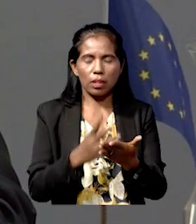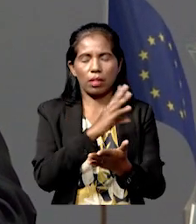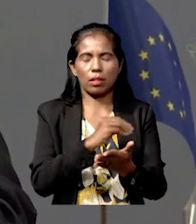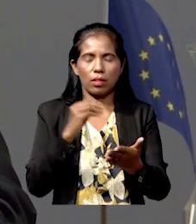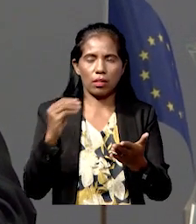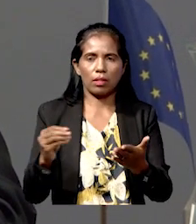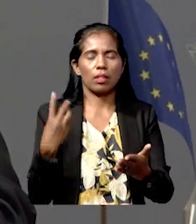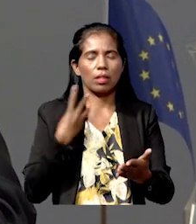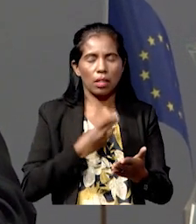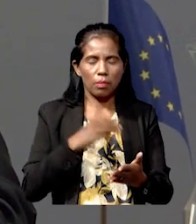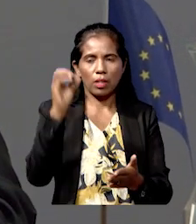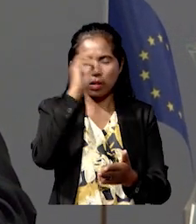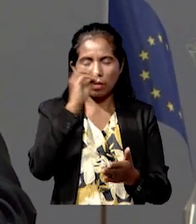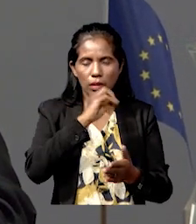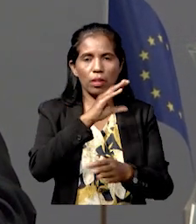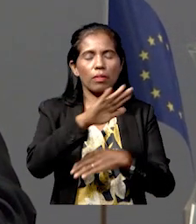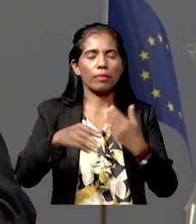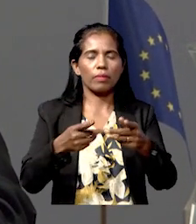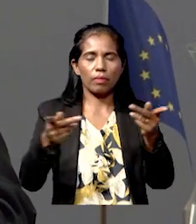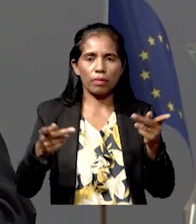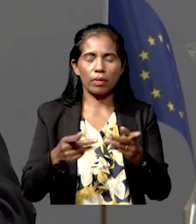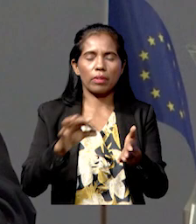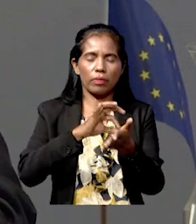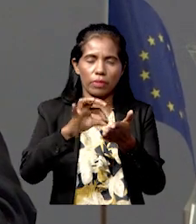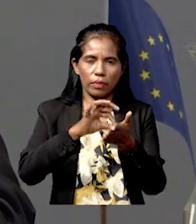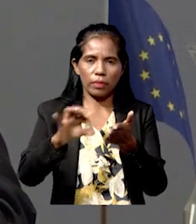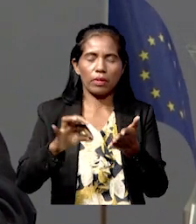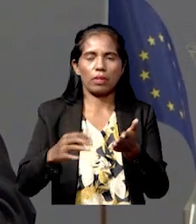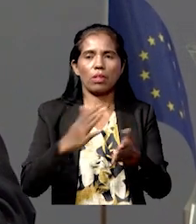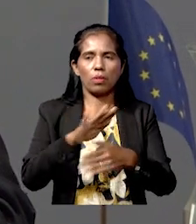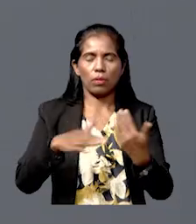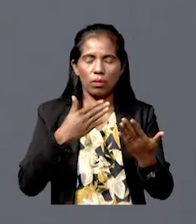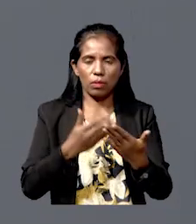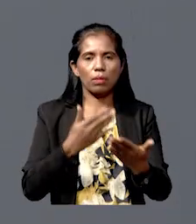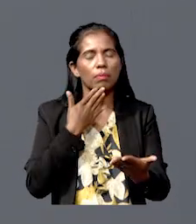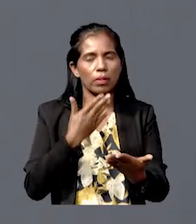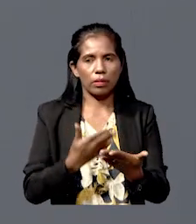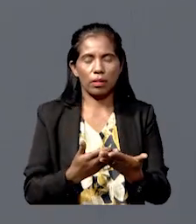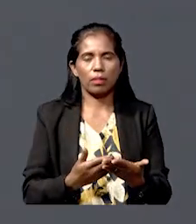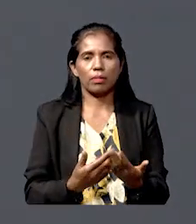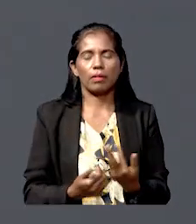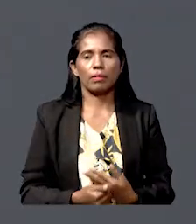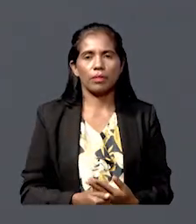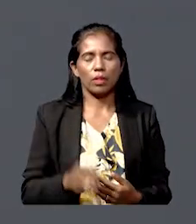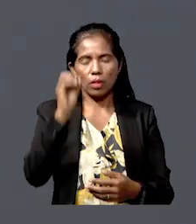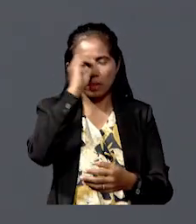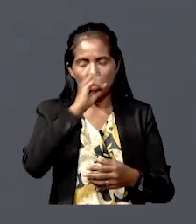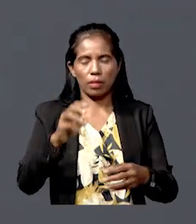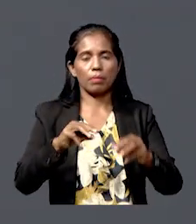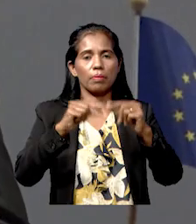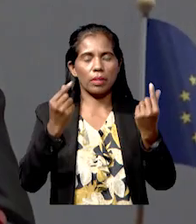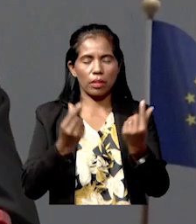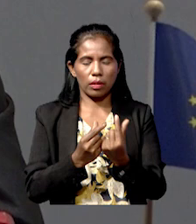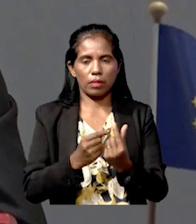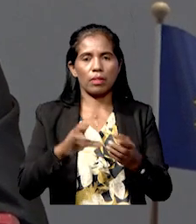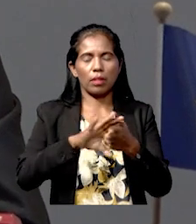all observed polling stations and described the atmosphere as peaceful. Observador Misaun Observasaun